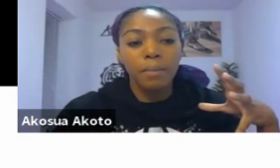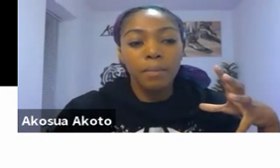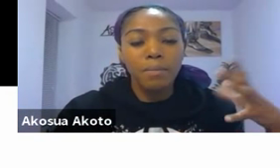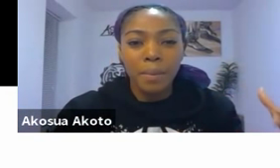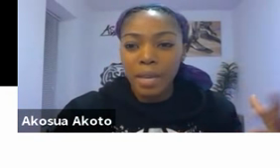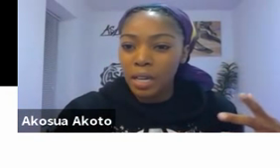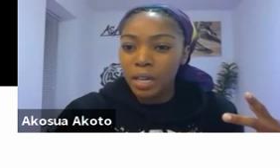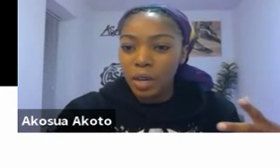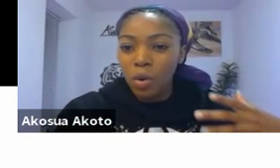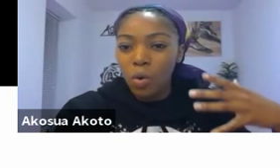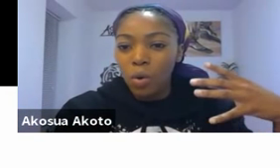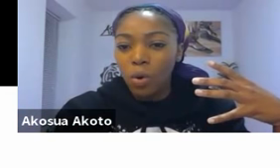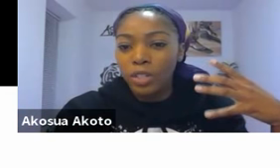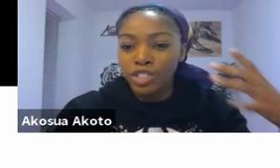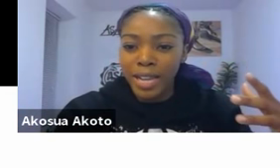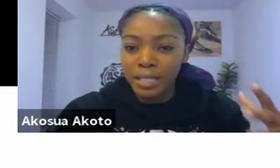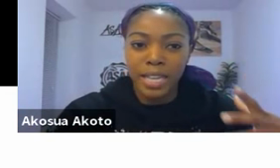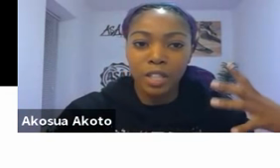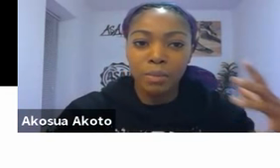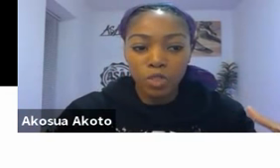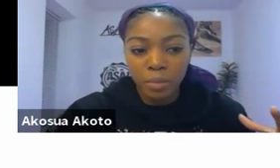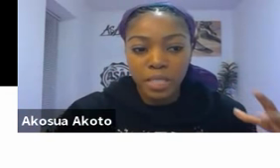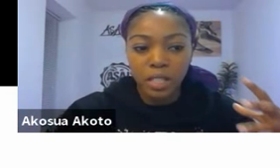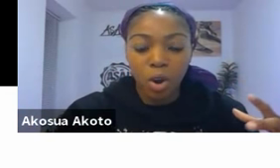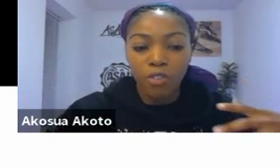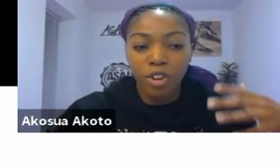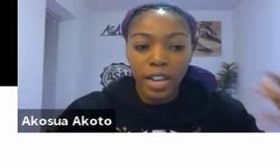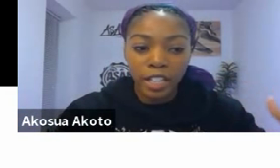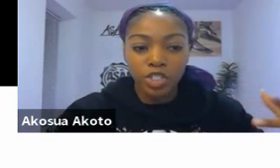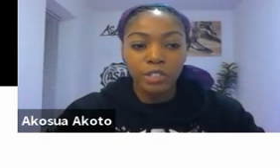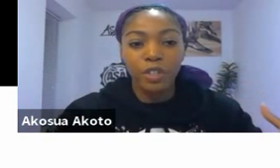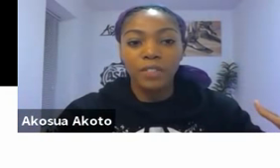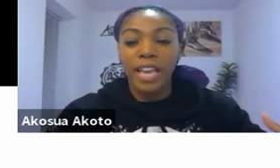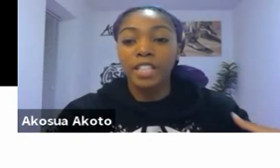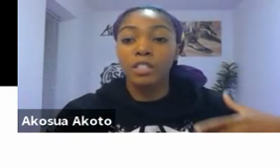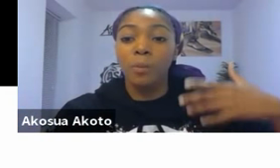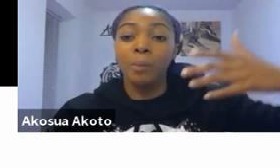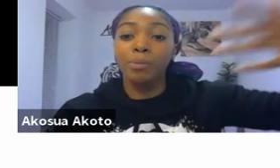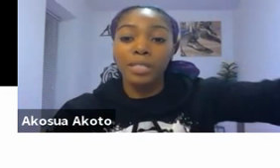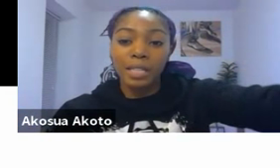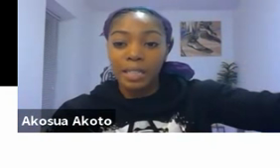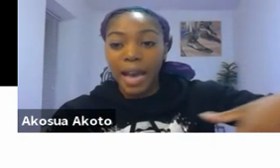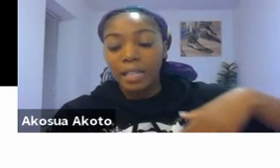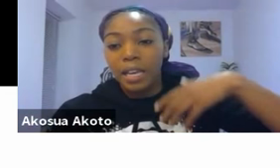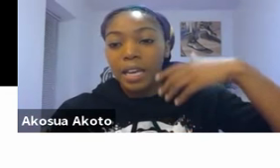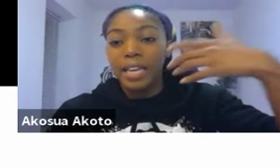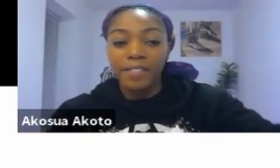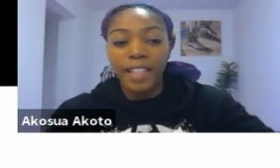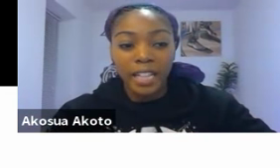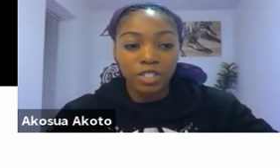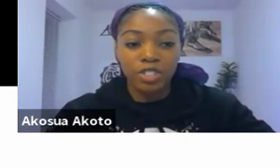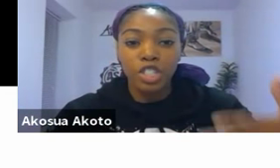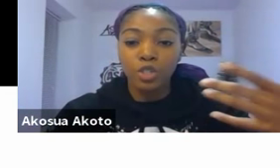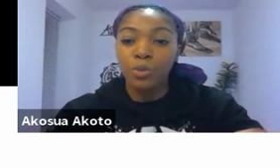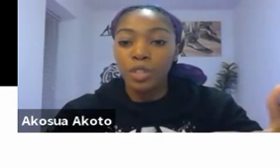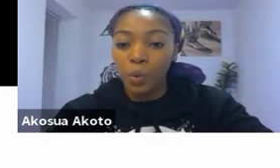kind of mimic or translate the movements and the overall energy and feel of the antelope and present that, give